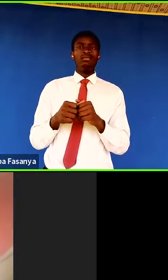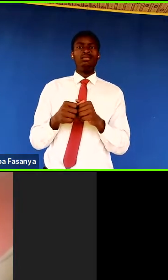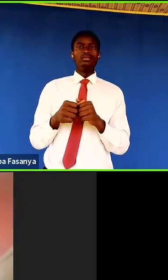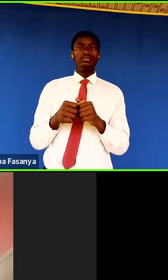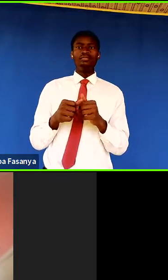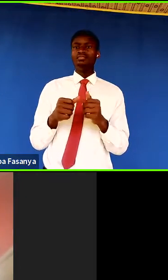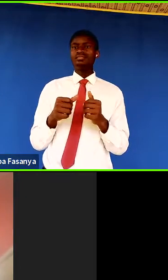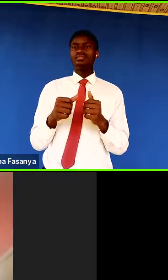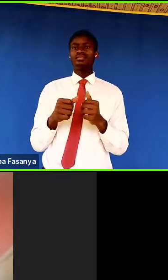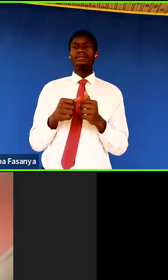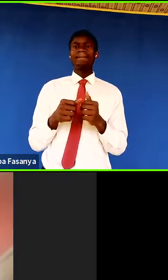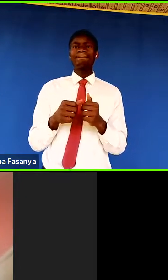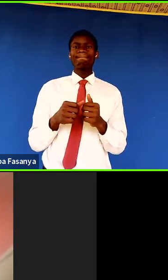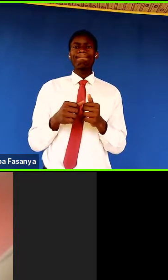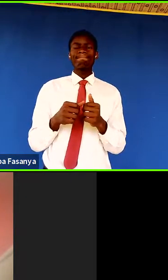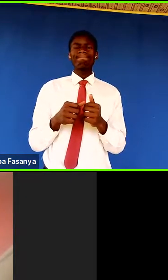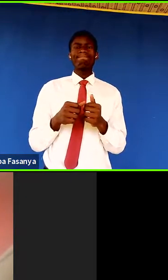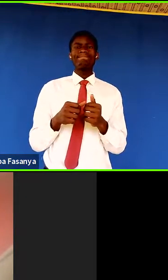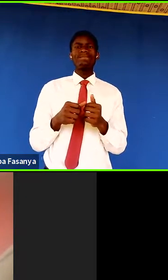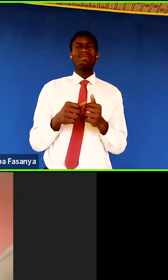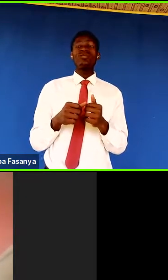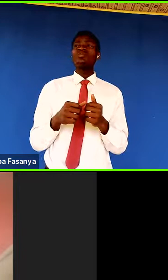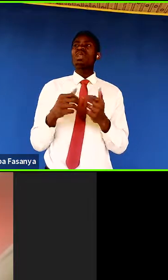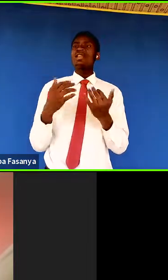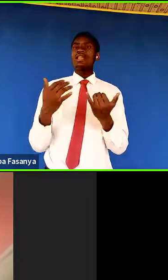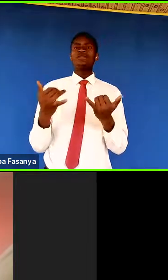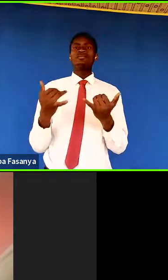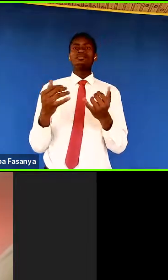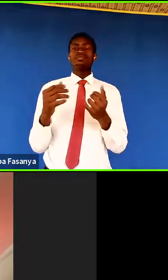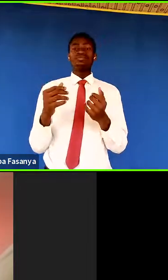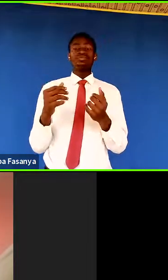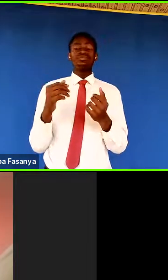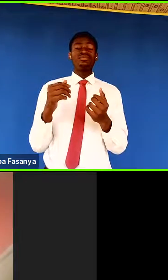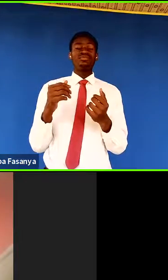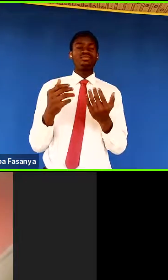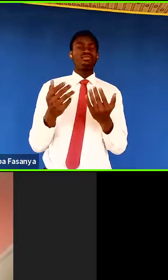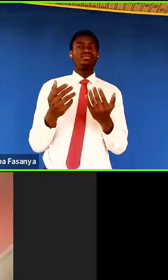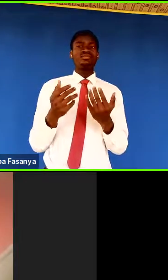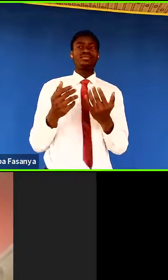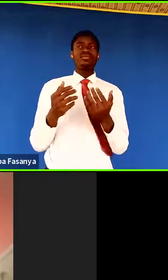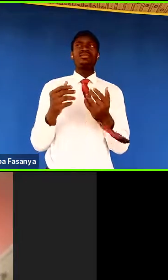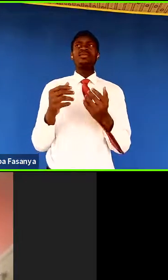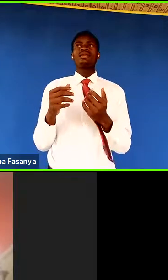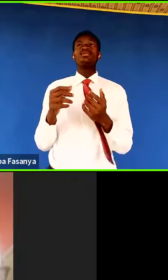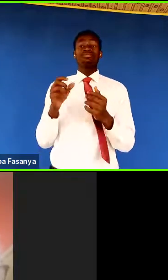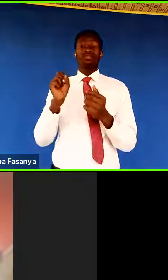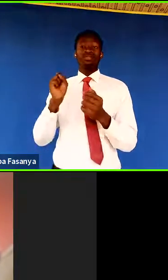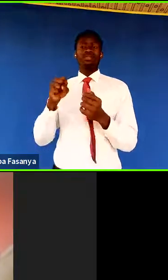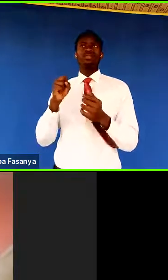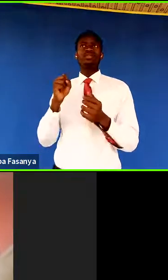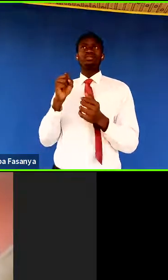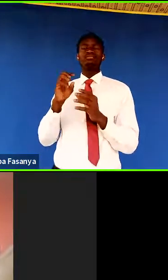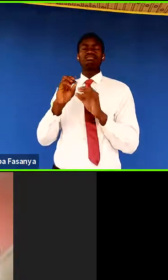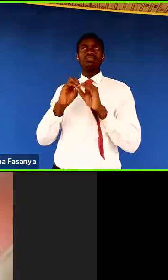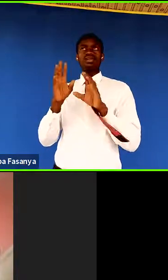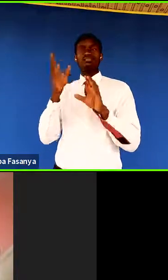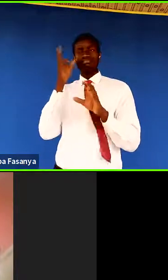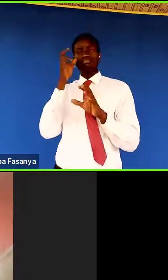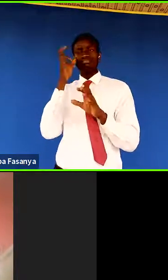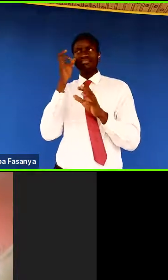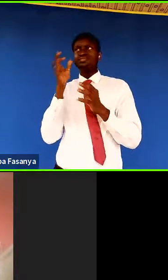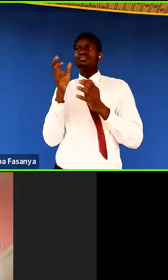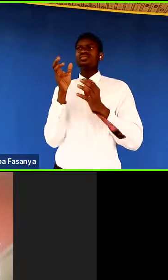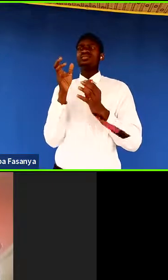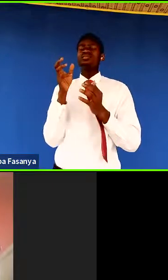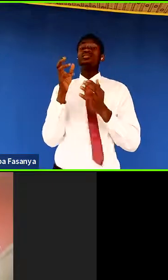So everything must happen at. Can you hear me now? Yes. Okay, so what I'm trying to say,